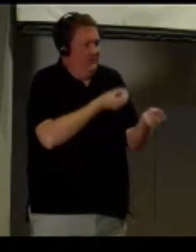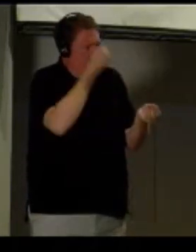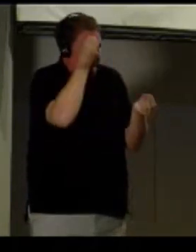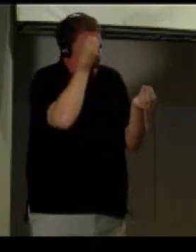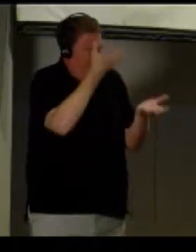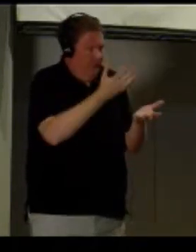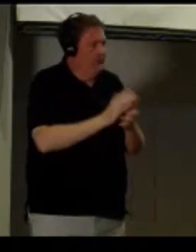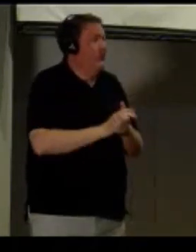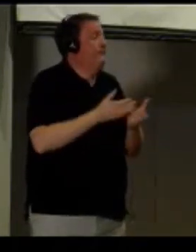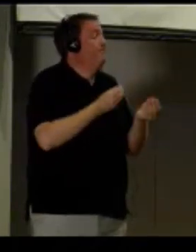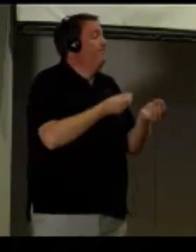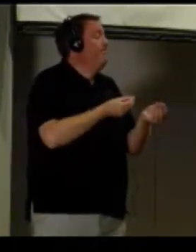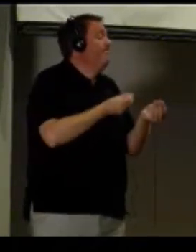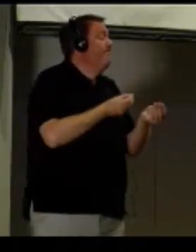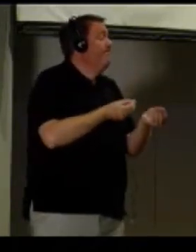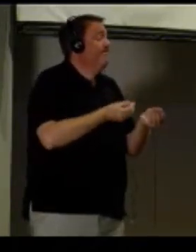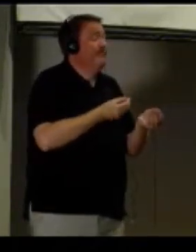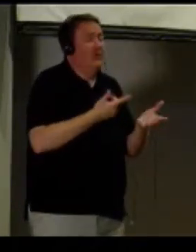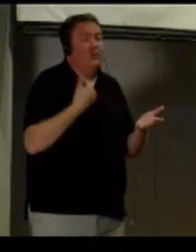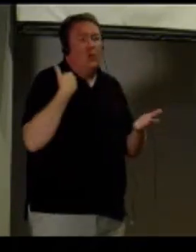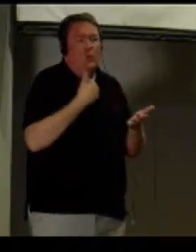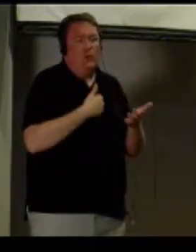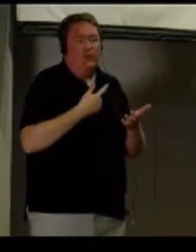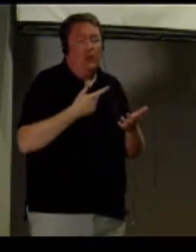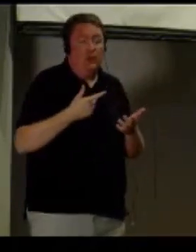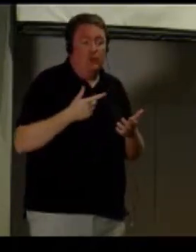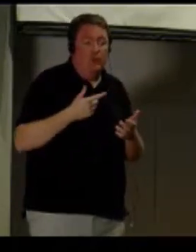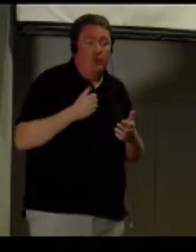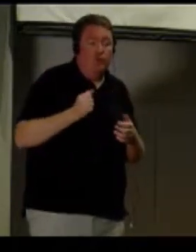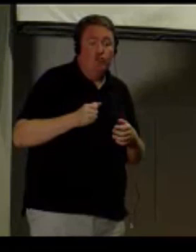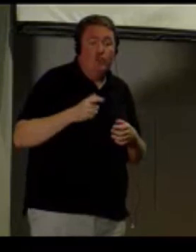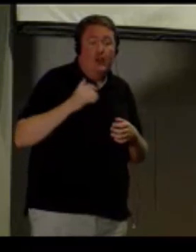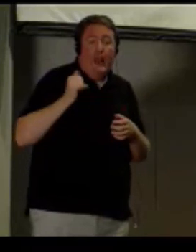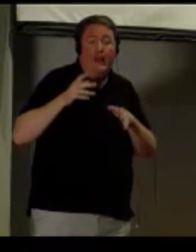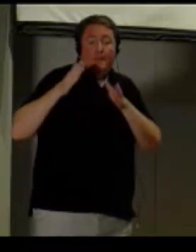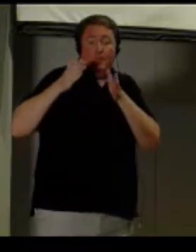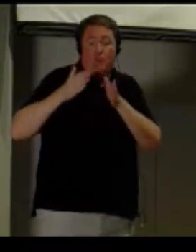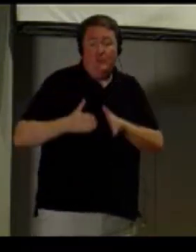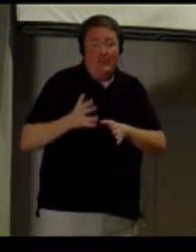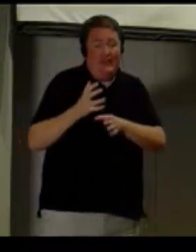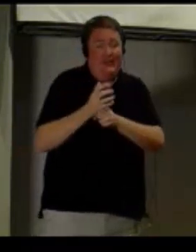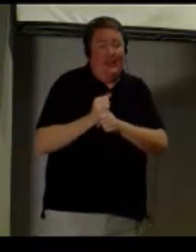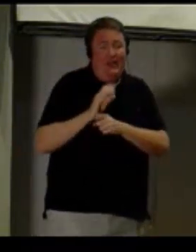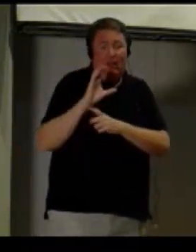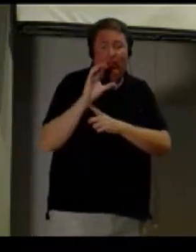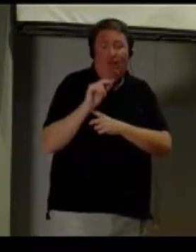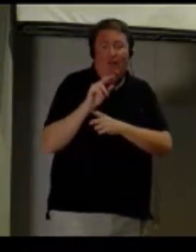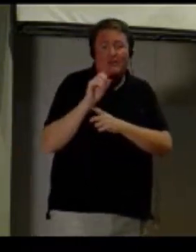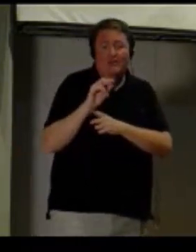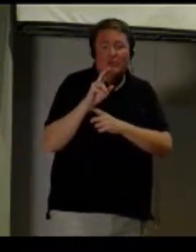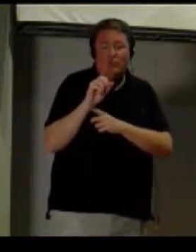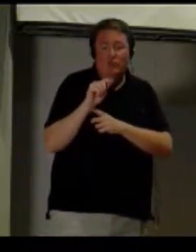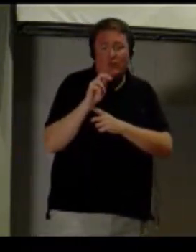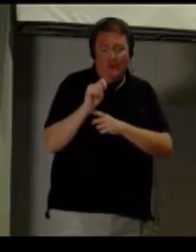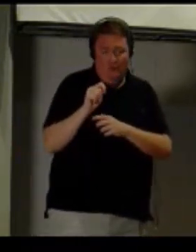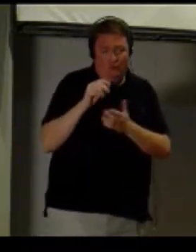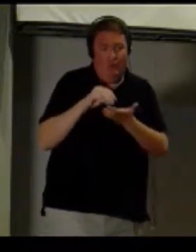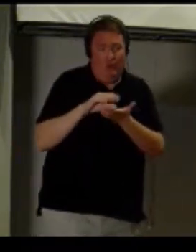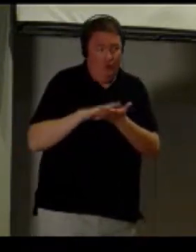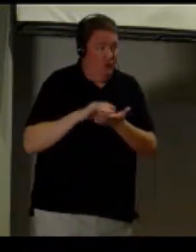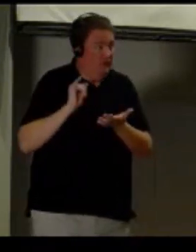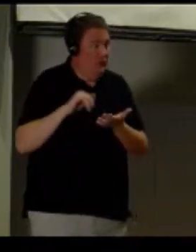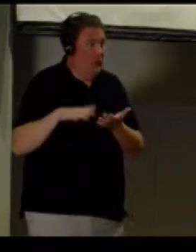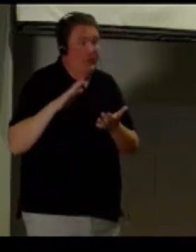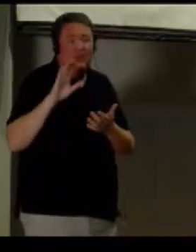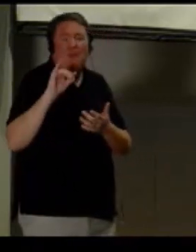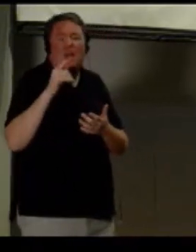not a person deserved a constituent record, that is, a record that talks about the biography of the person and